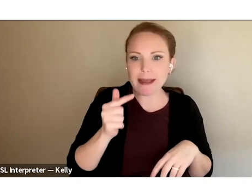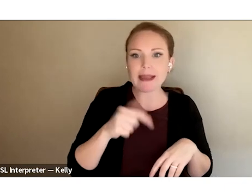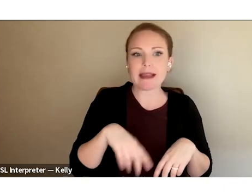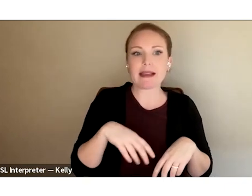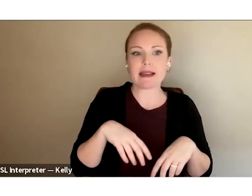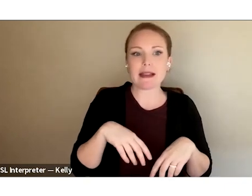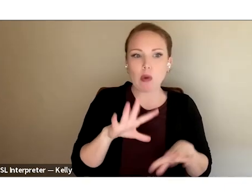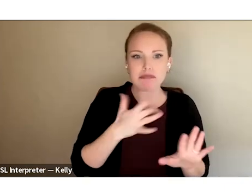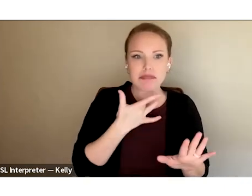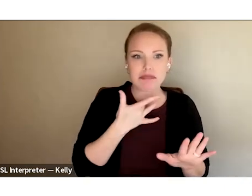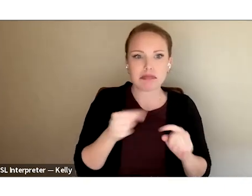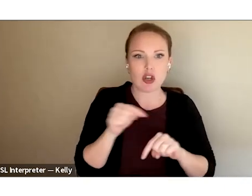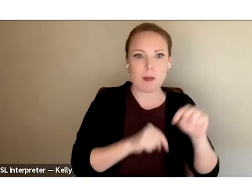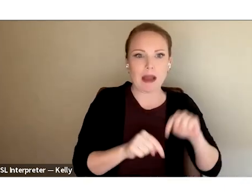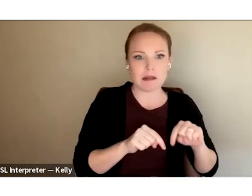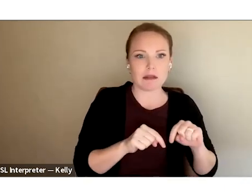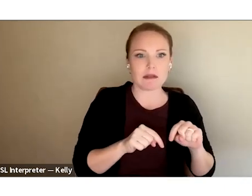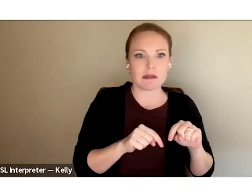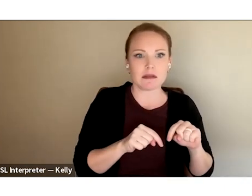go back? Yeah, there we go.